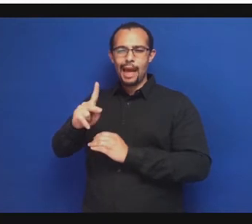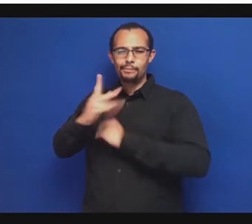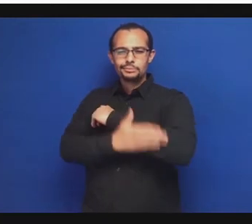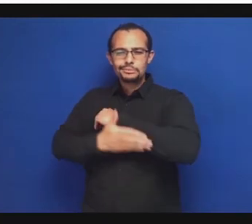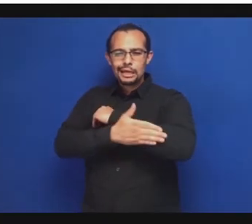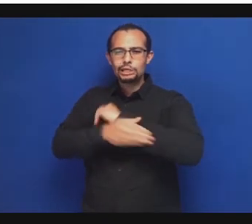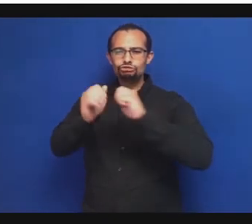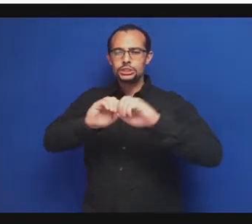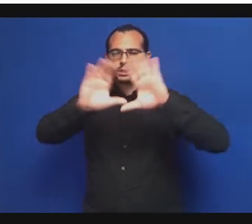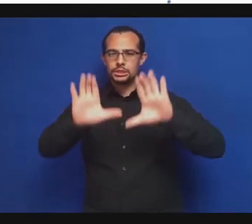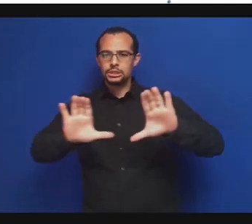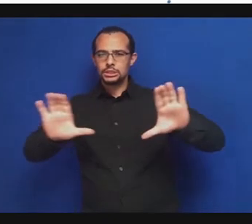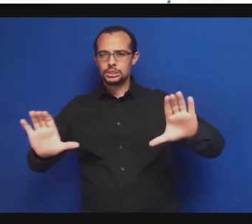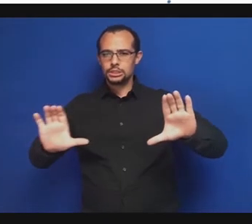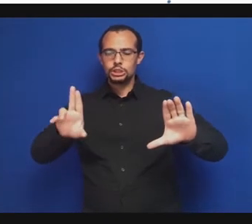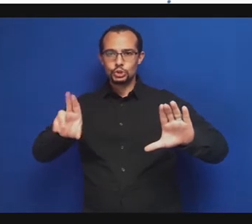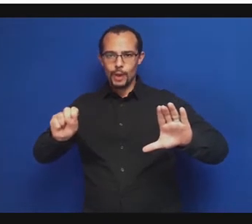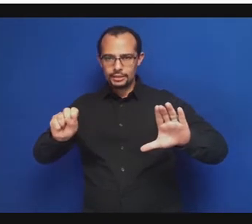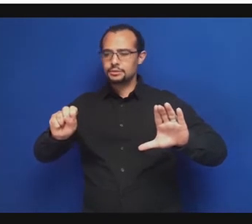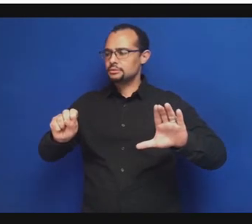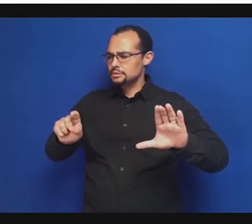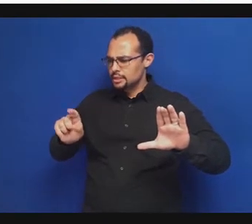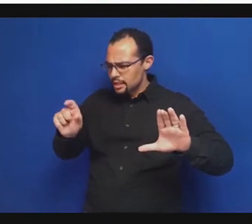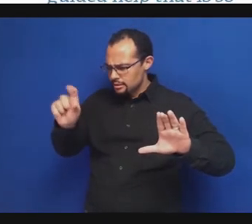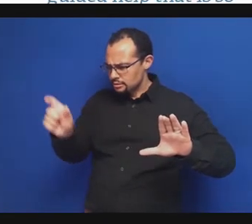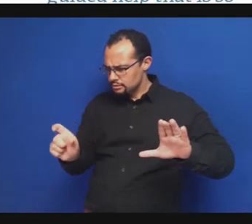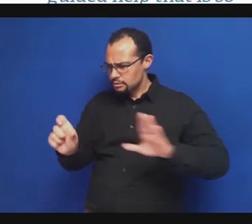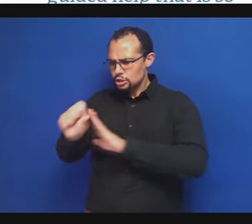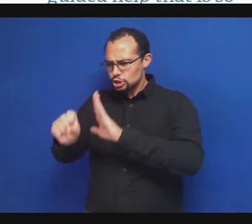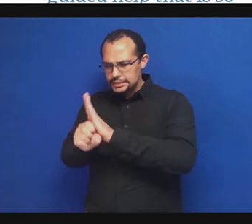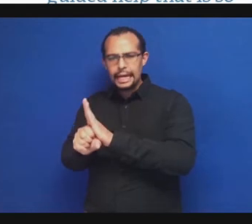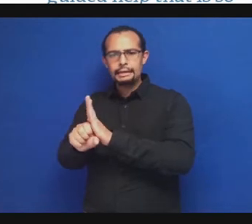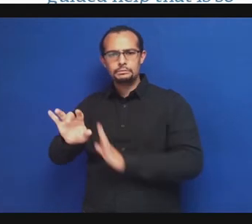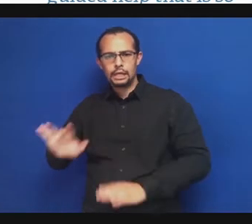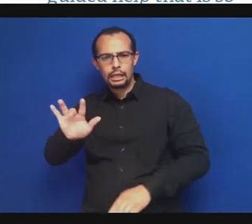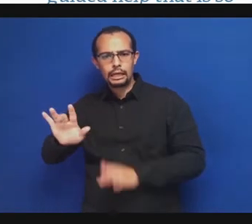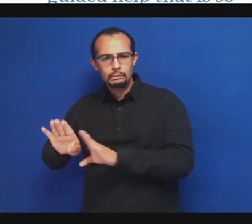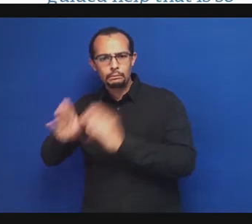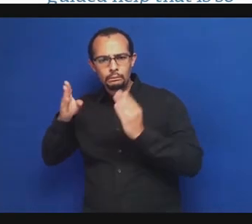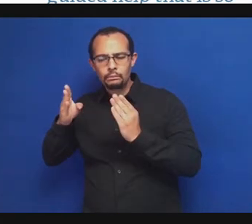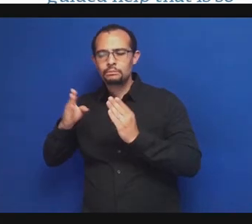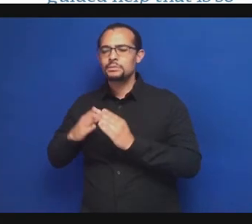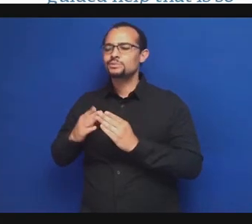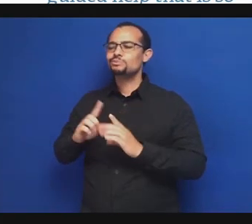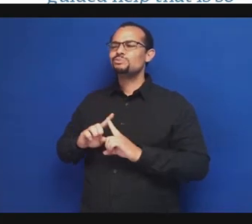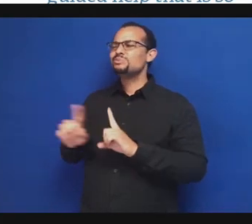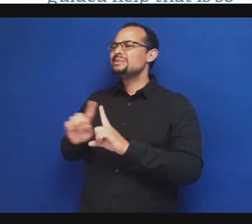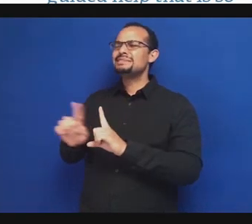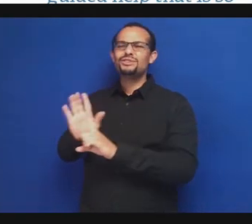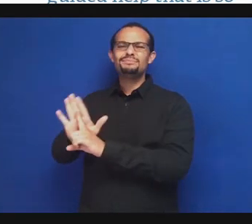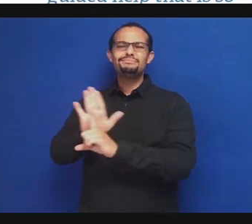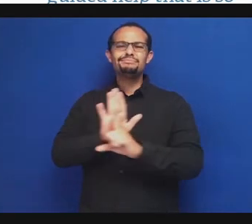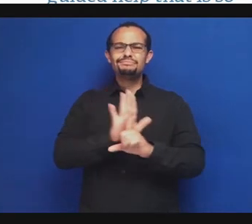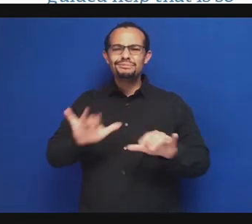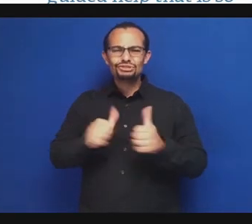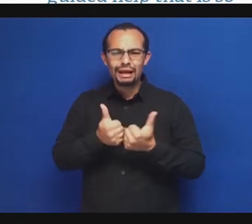is the mobile application that you can download. And as you see, it's one of the options it may give you is, how